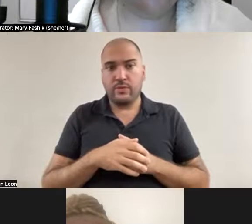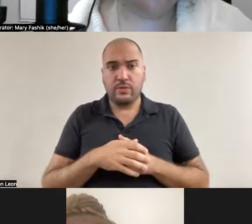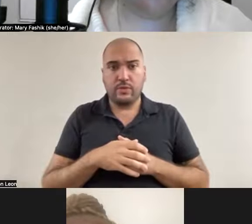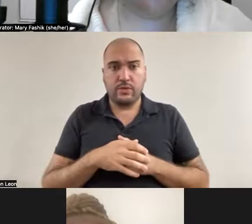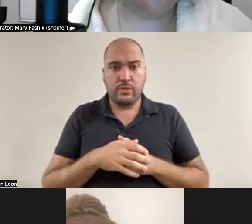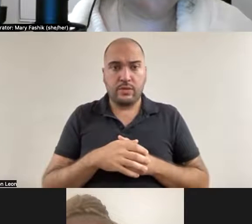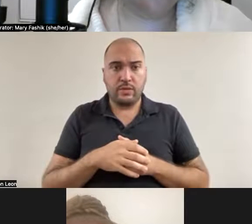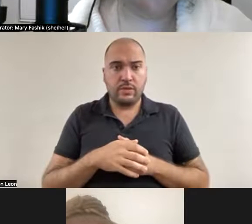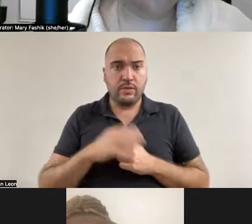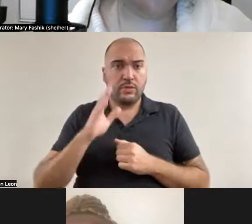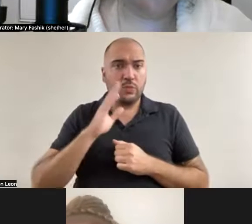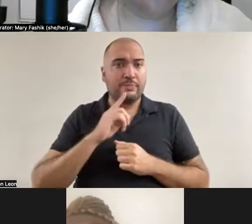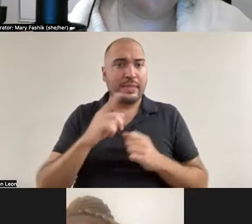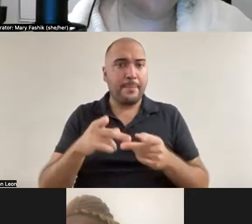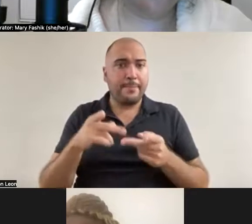a place